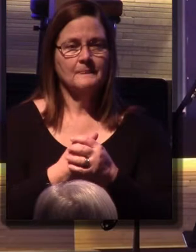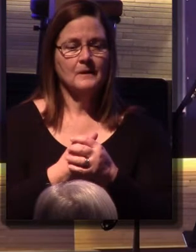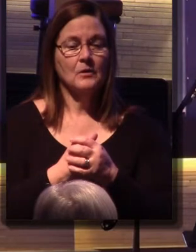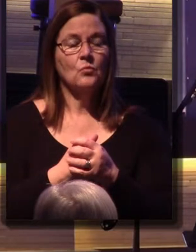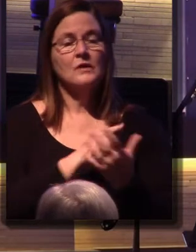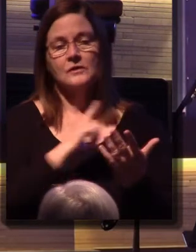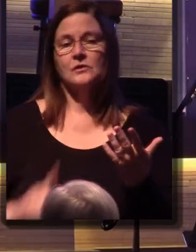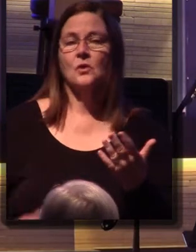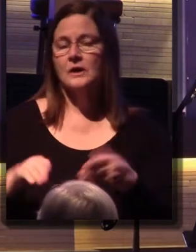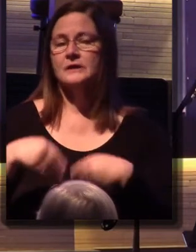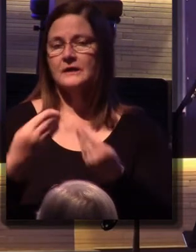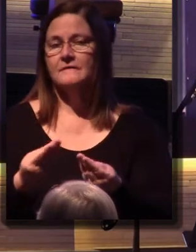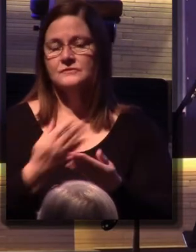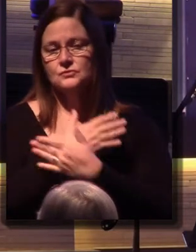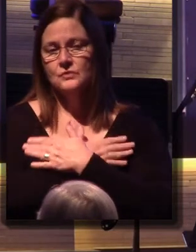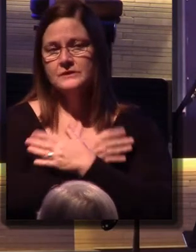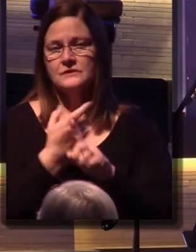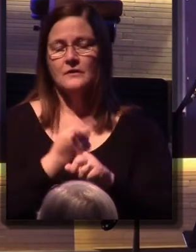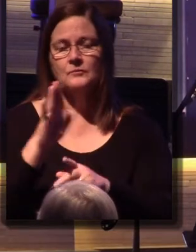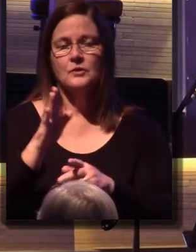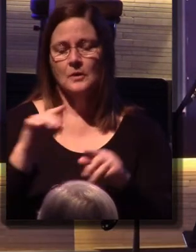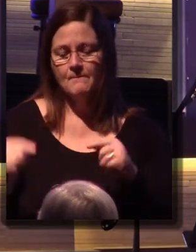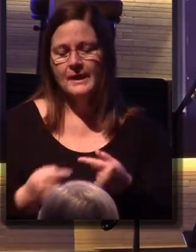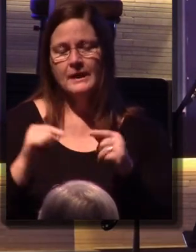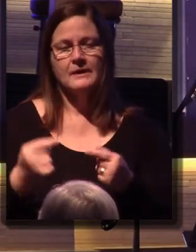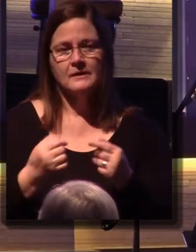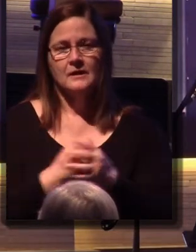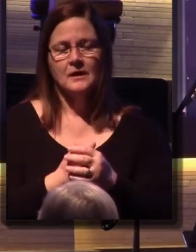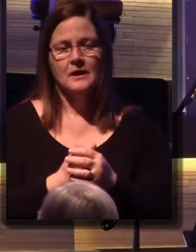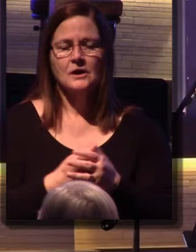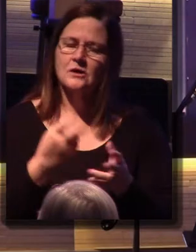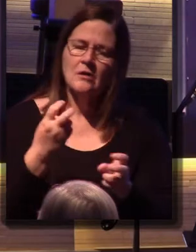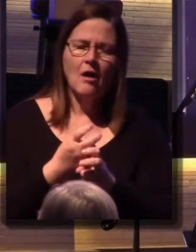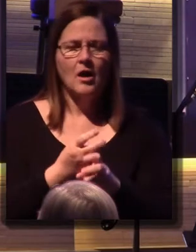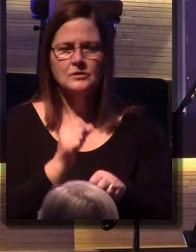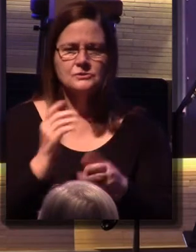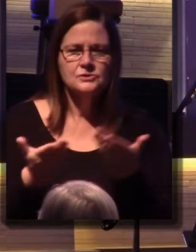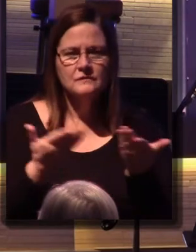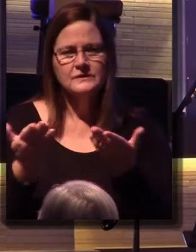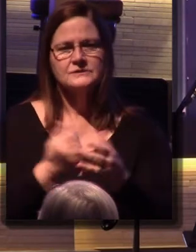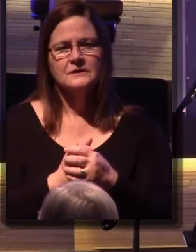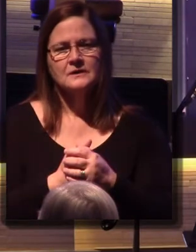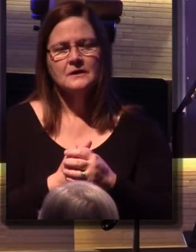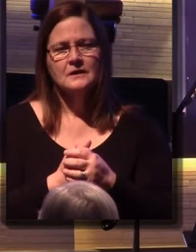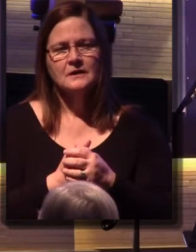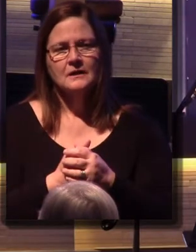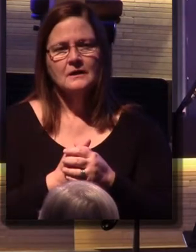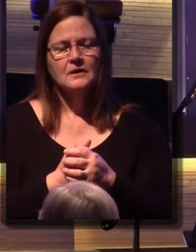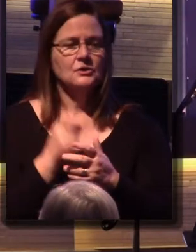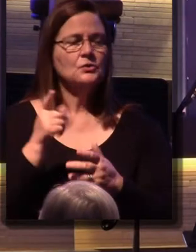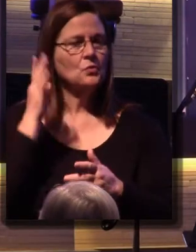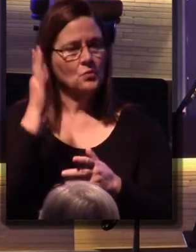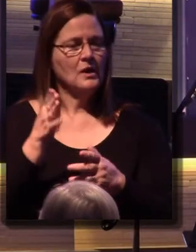day, in the day when the Lord gives you rest from your pain and turmoil and harsh service in which you have